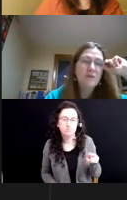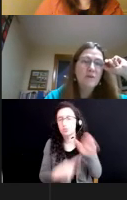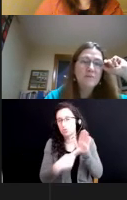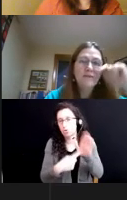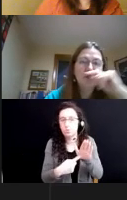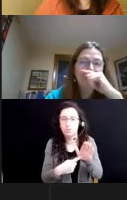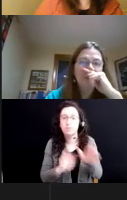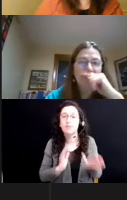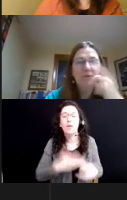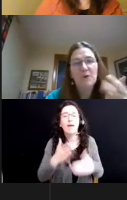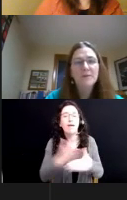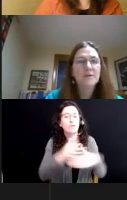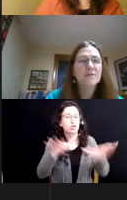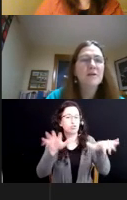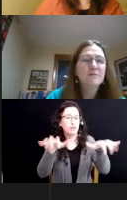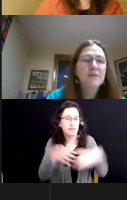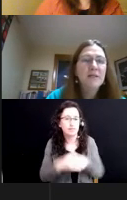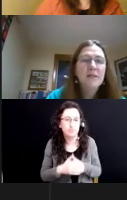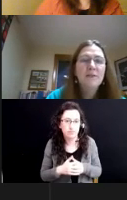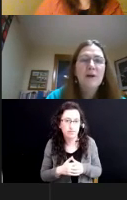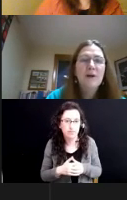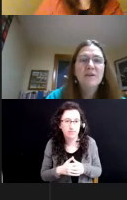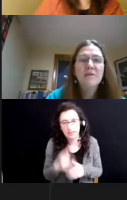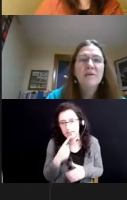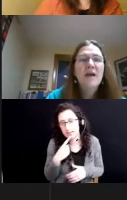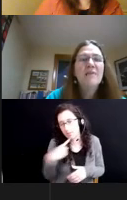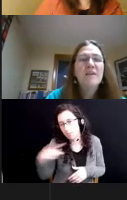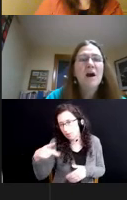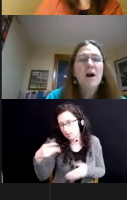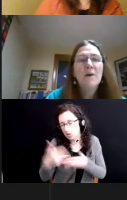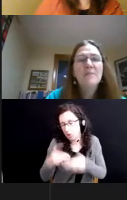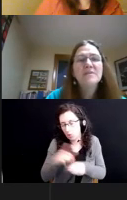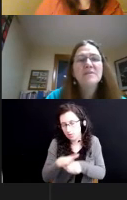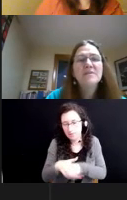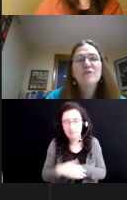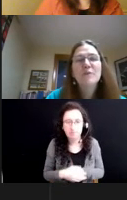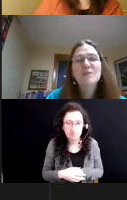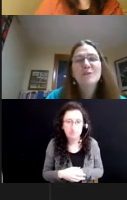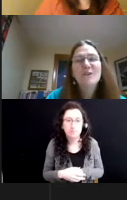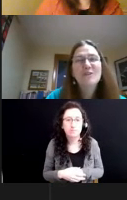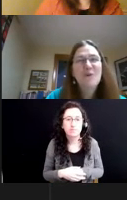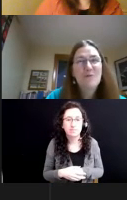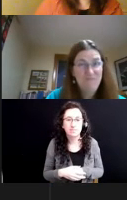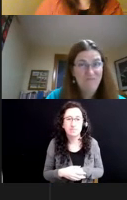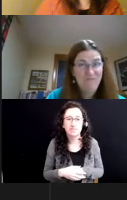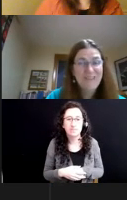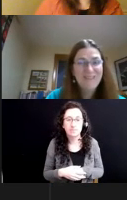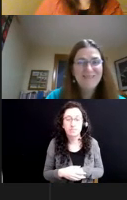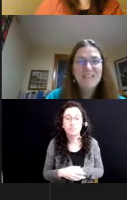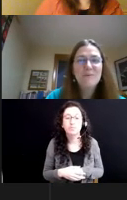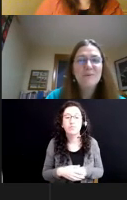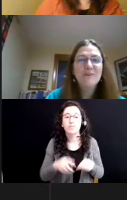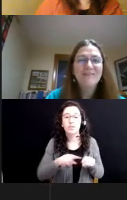average rainfall, the average precip for Portland, close enough, throughout the year. And the opposite curve represents when things grow,